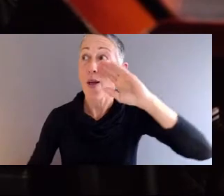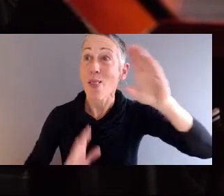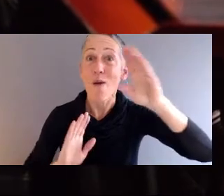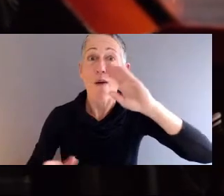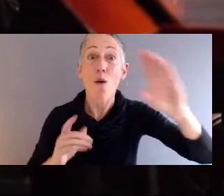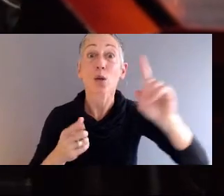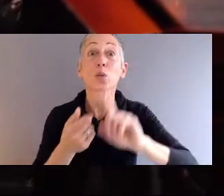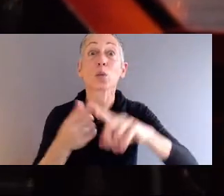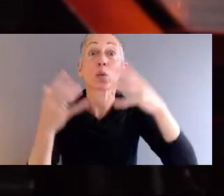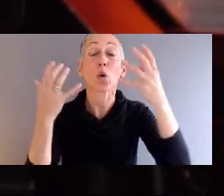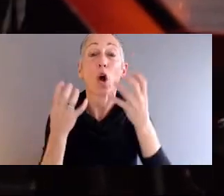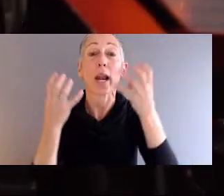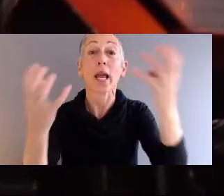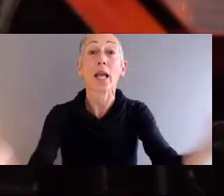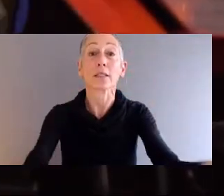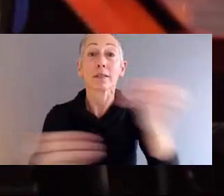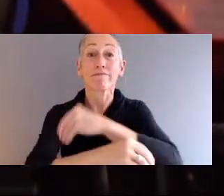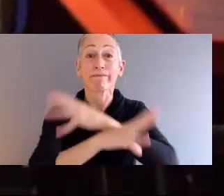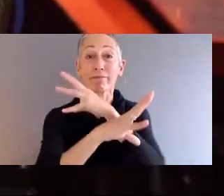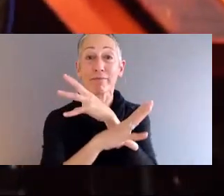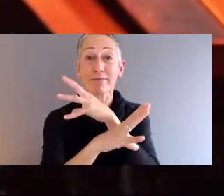audience.